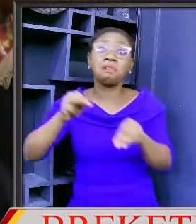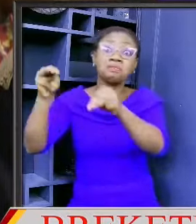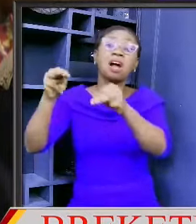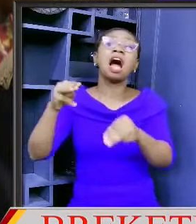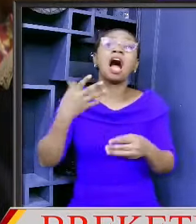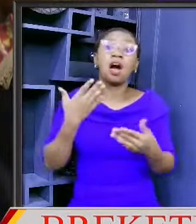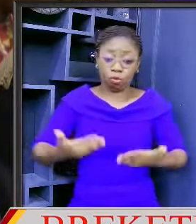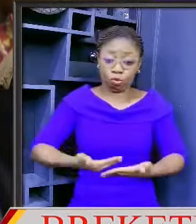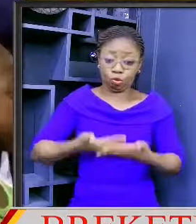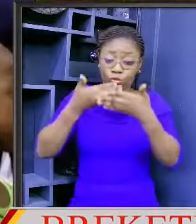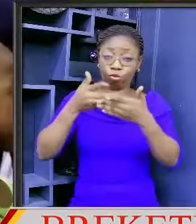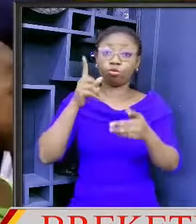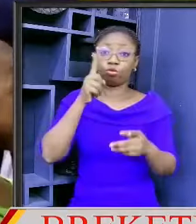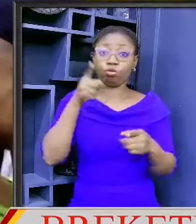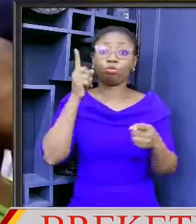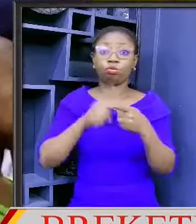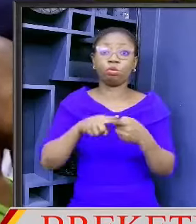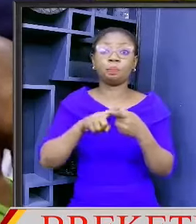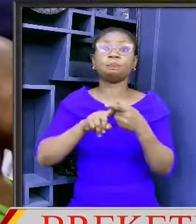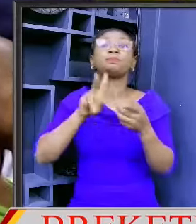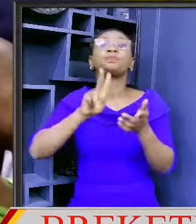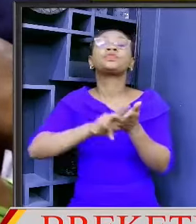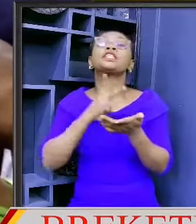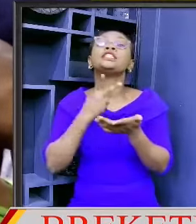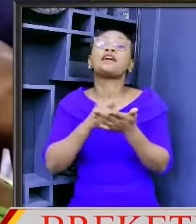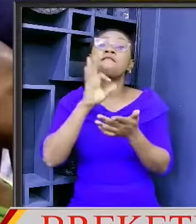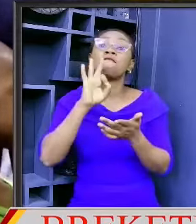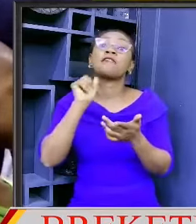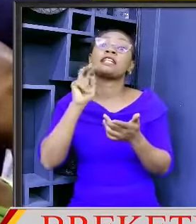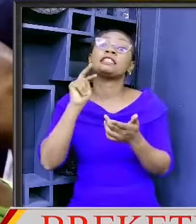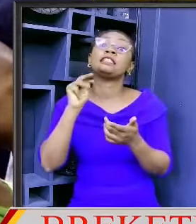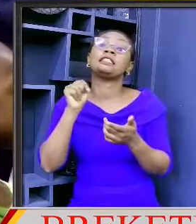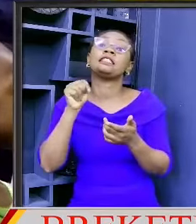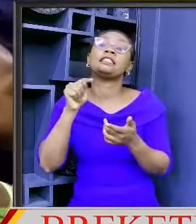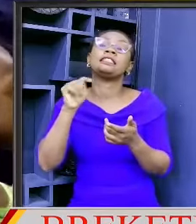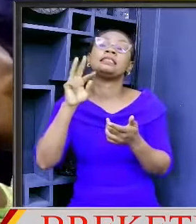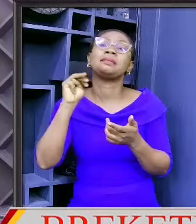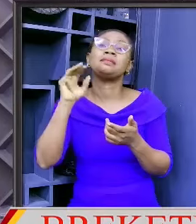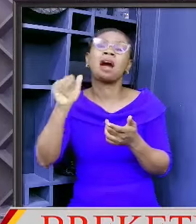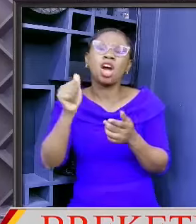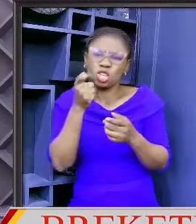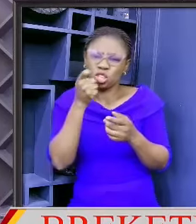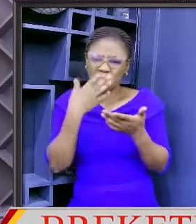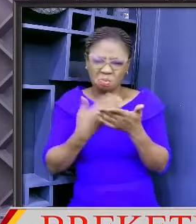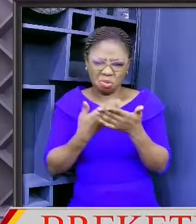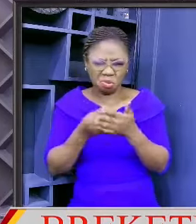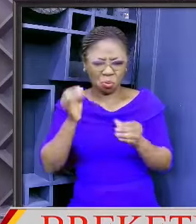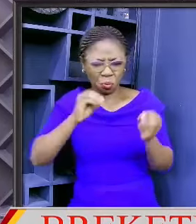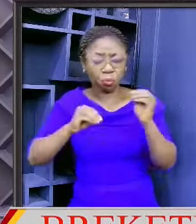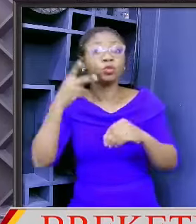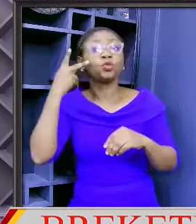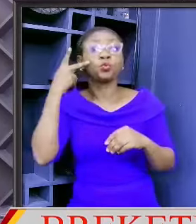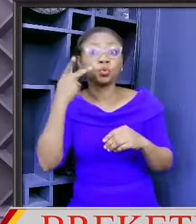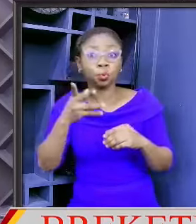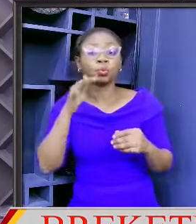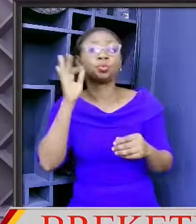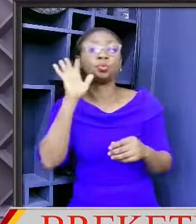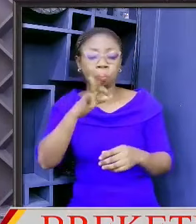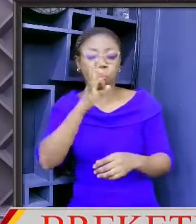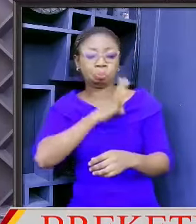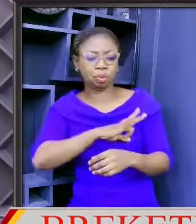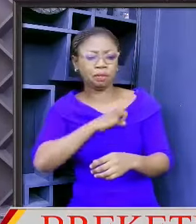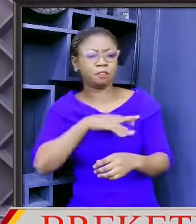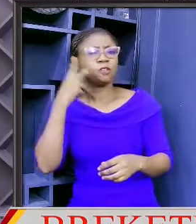like other people, like Casey. They go teach you business. Yes, sir. Small money where you go put. You go, they see your profit. Yes, sir. You go,